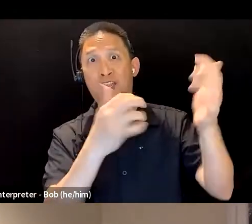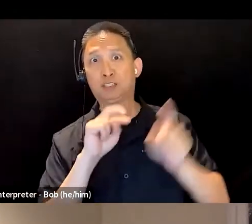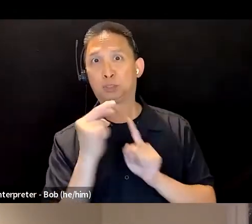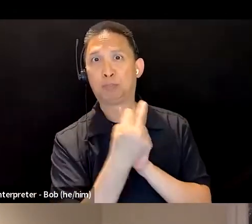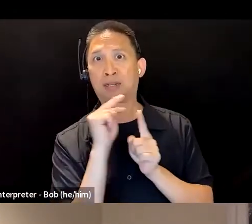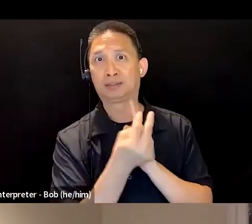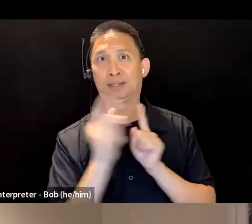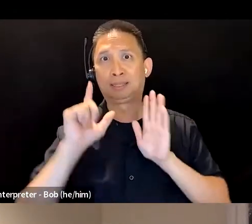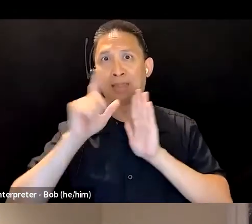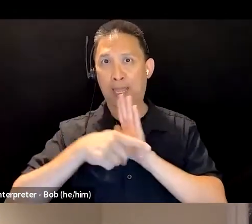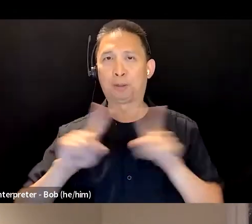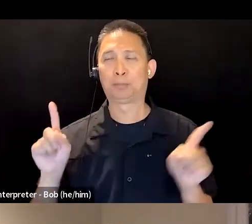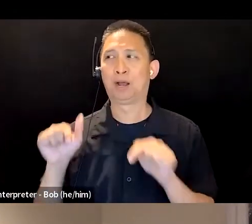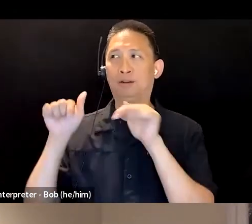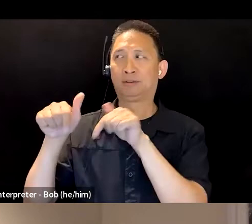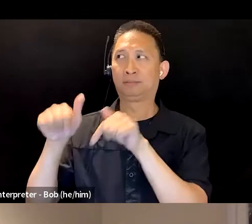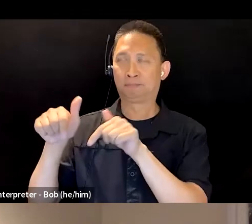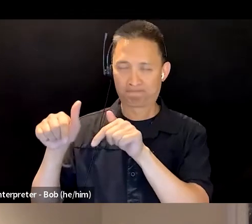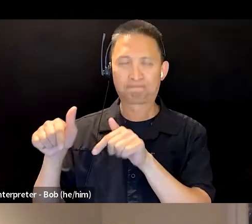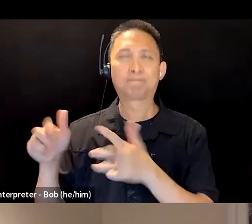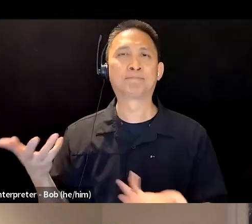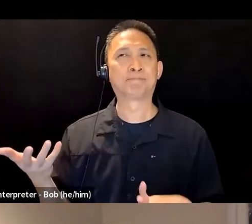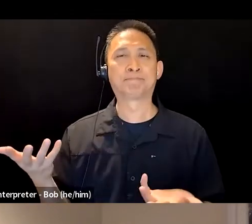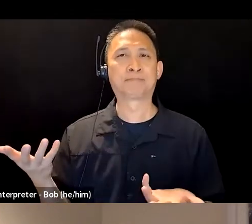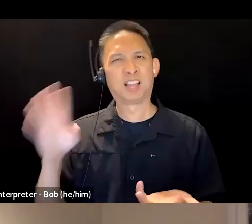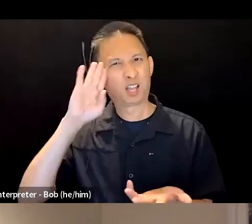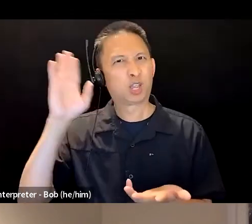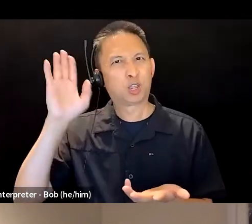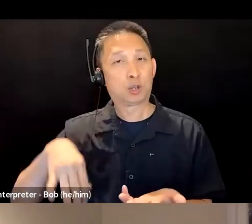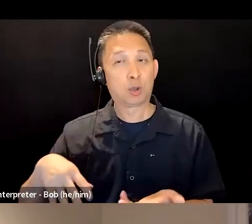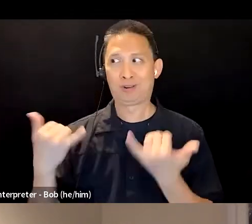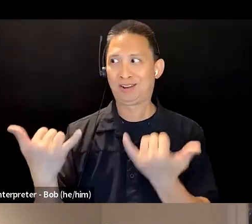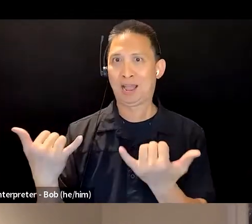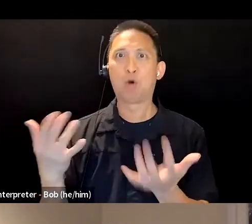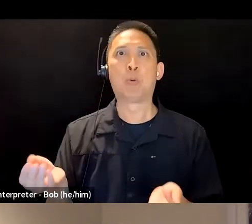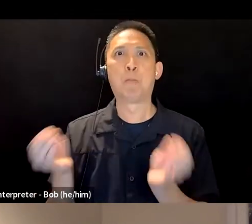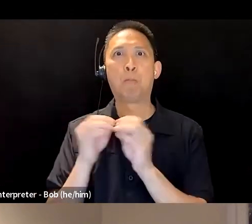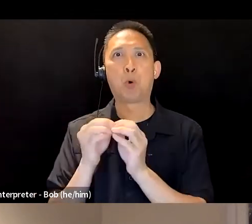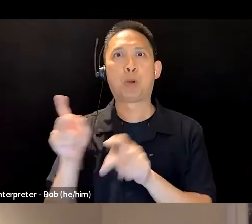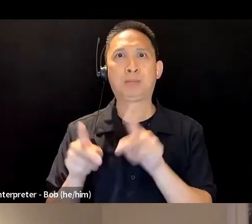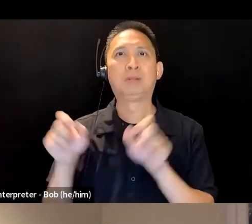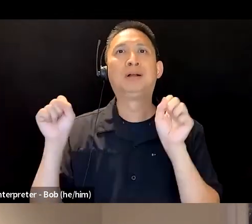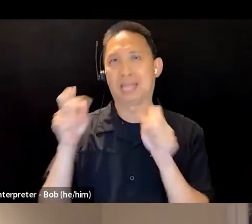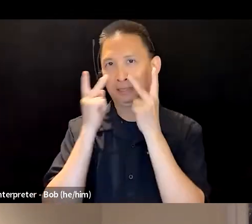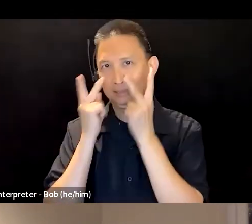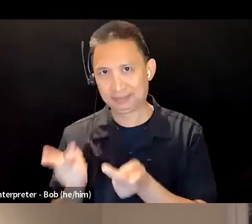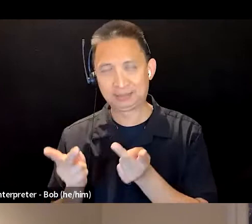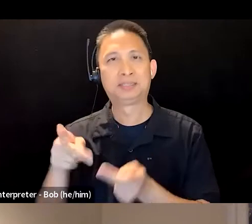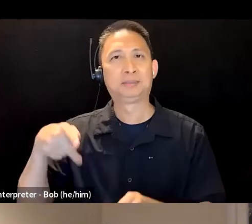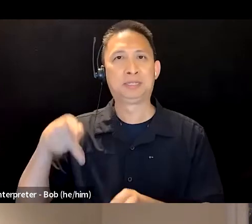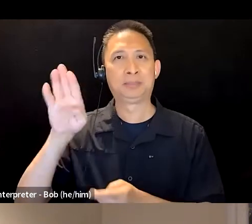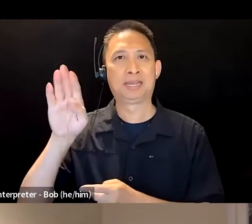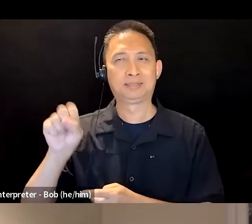knowing that, I mean, more people have access to PBS than any